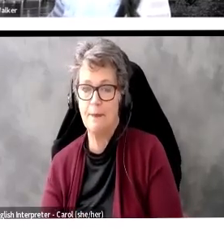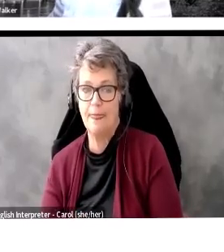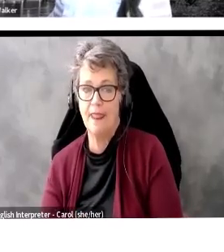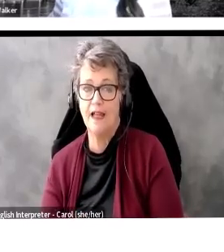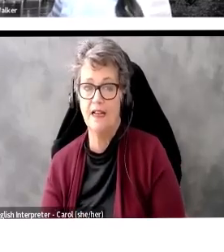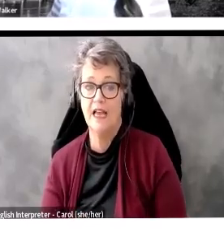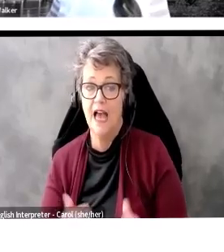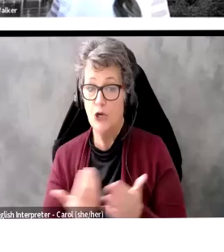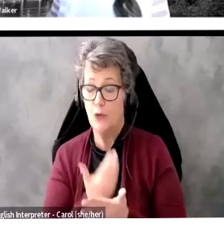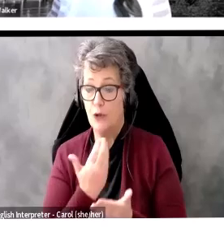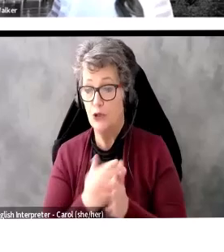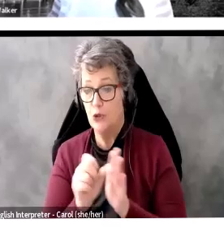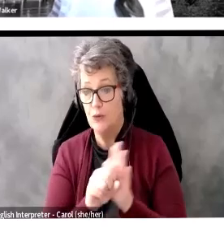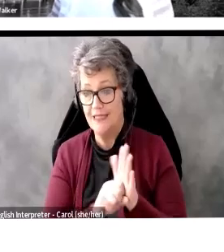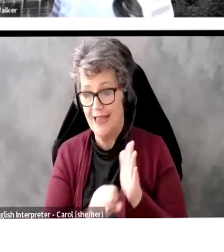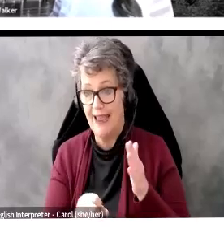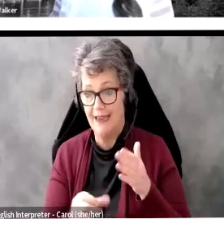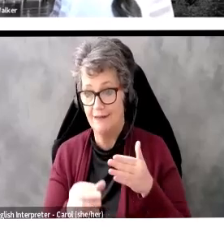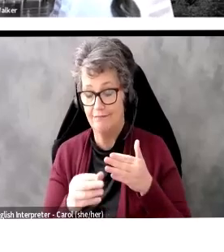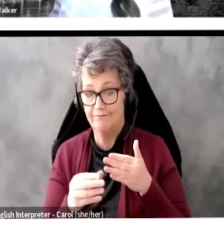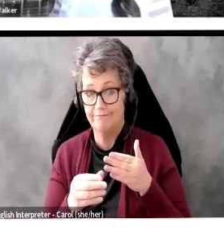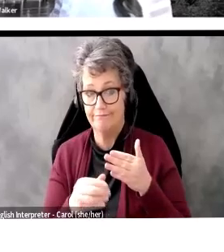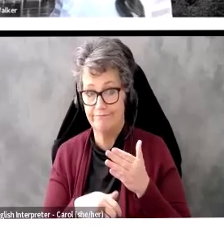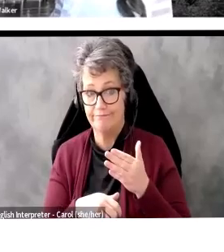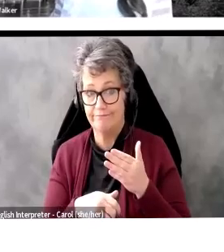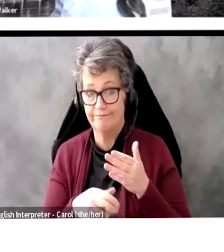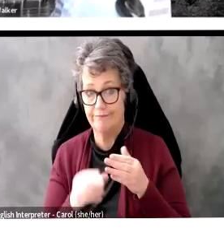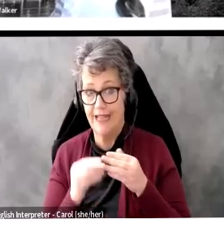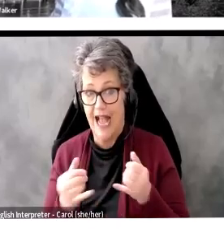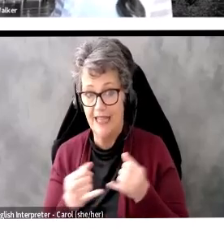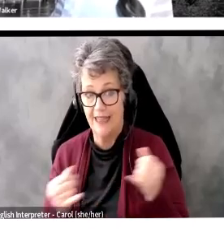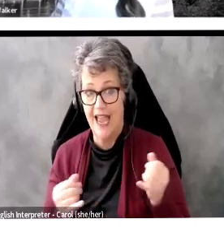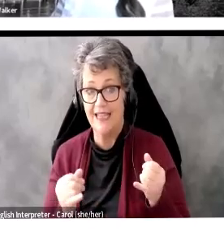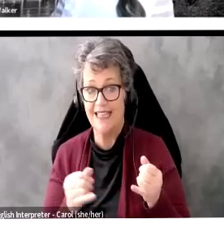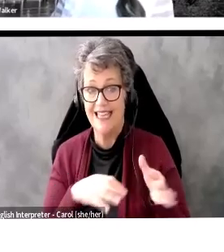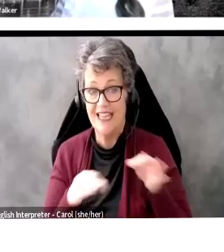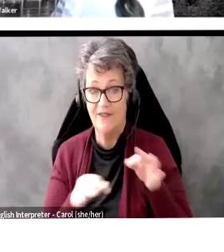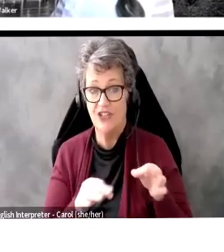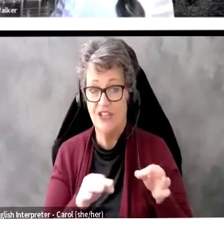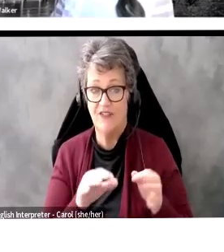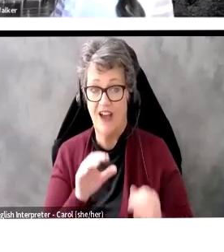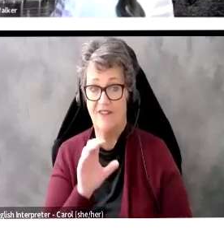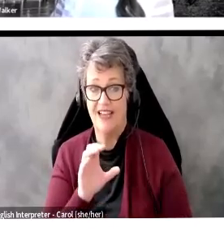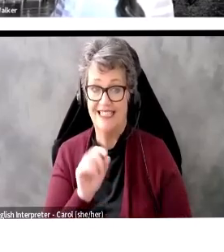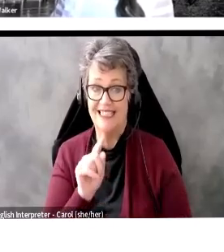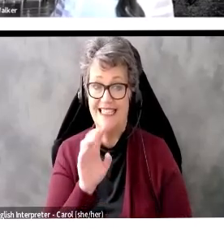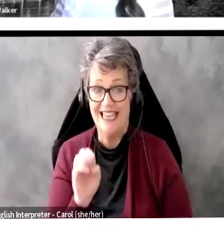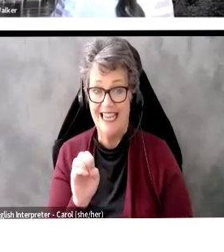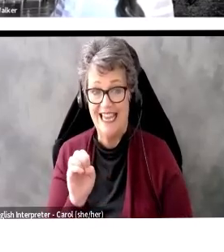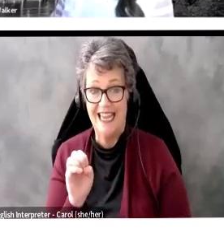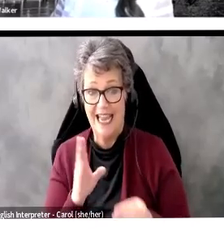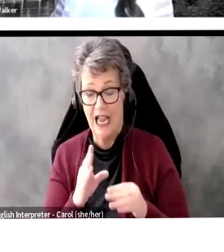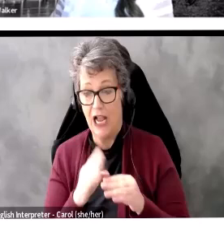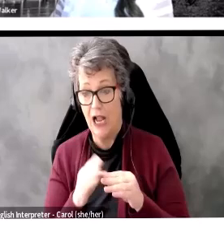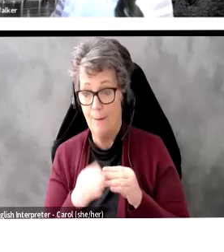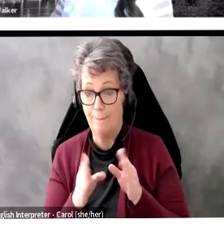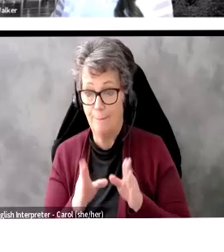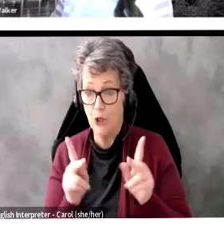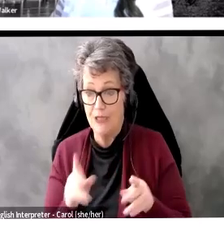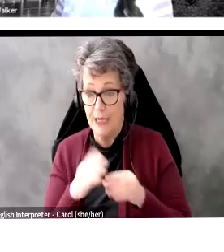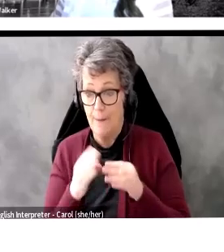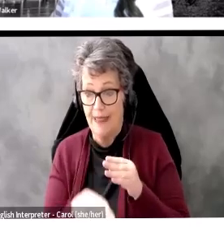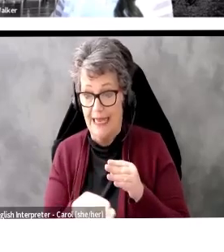Under the new state guidelines, the definition of a CTE completer for California will require